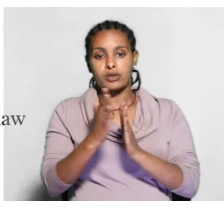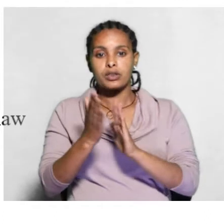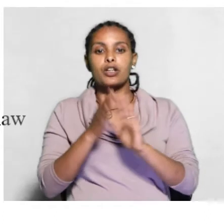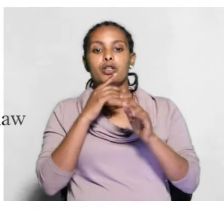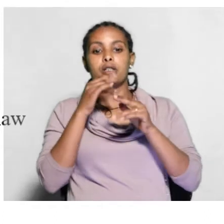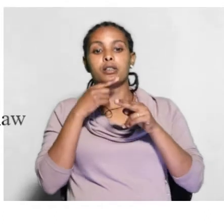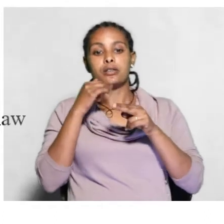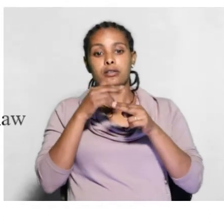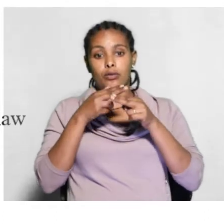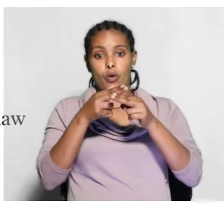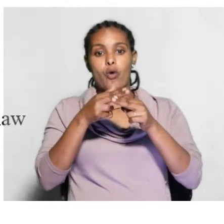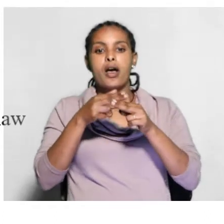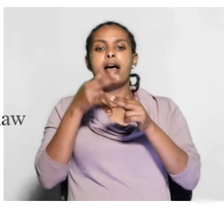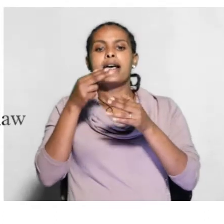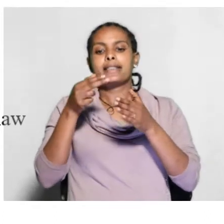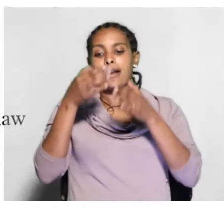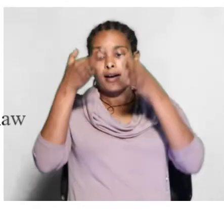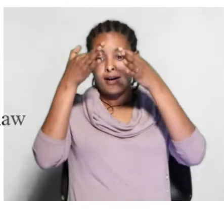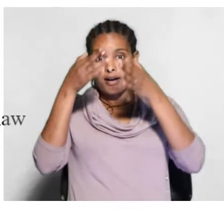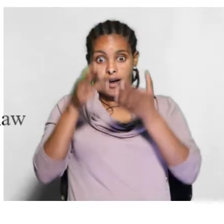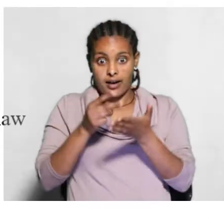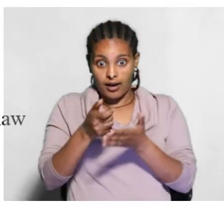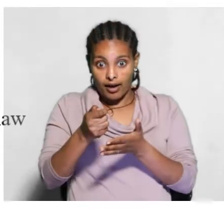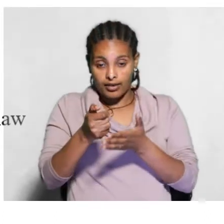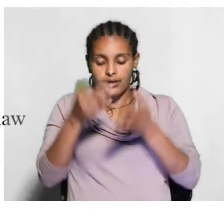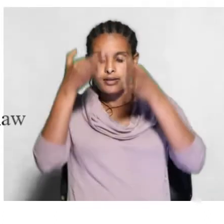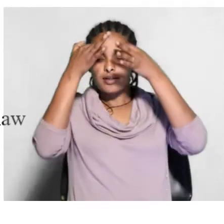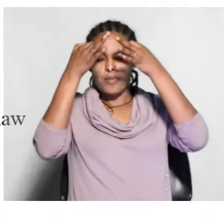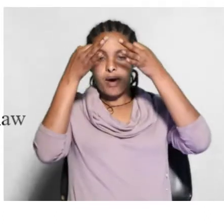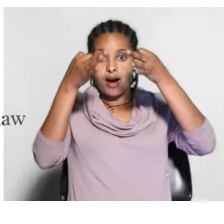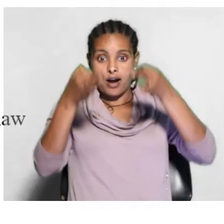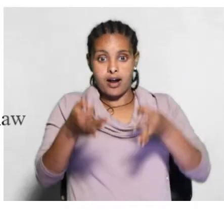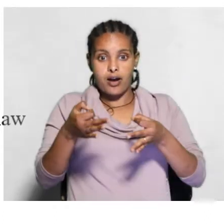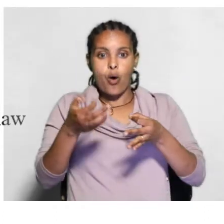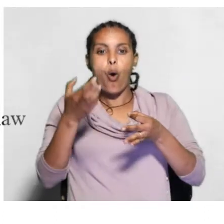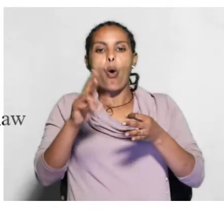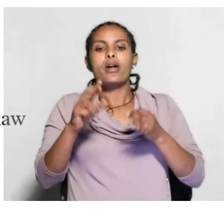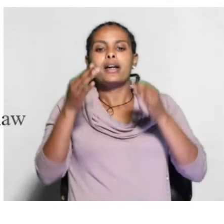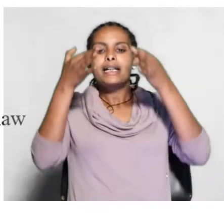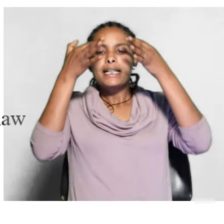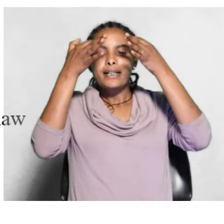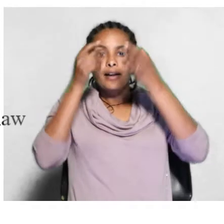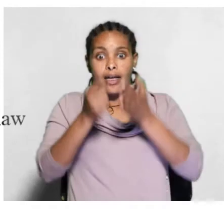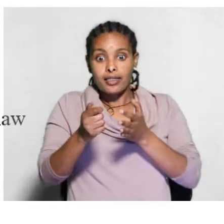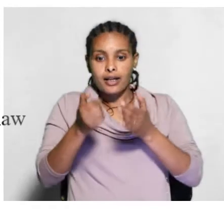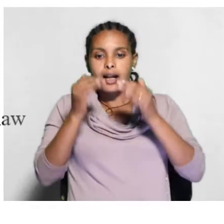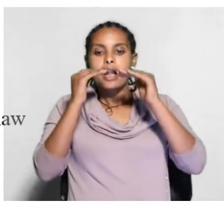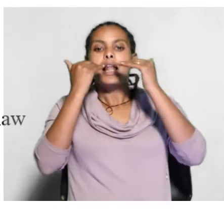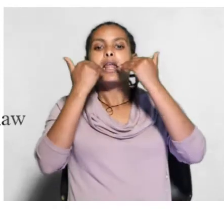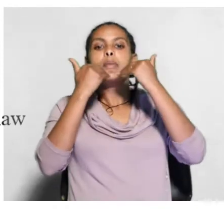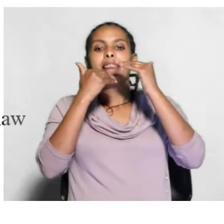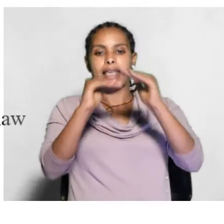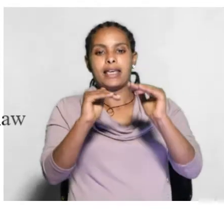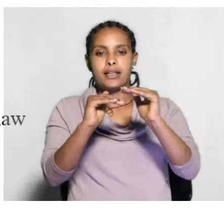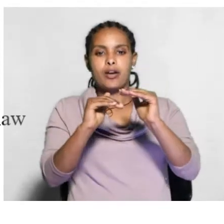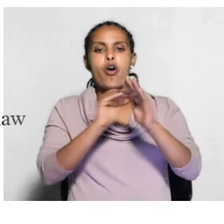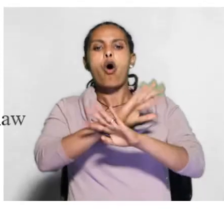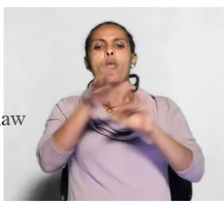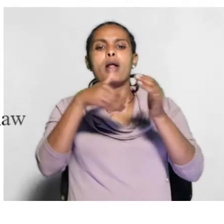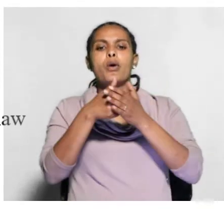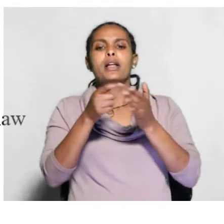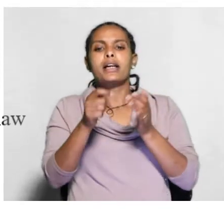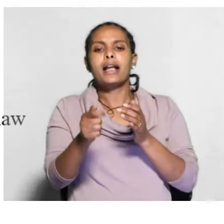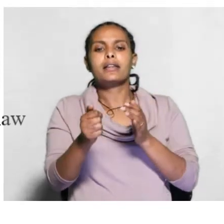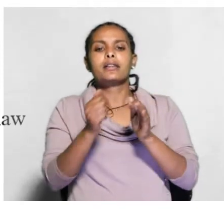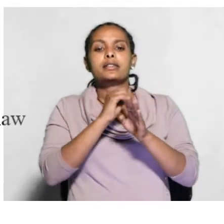called the rate determining or rate limiting step. Overall rate